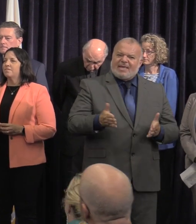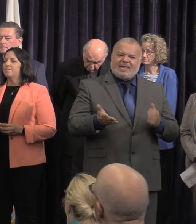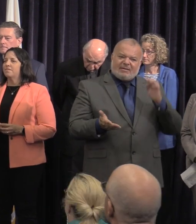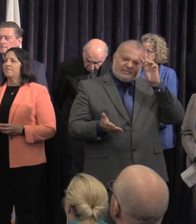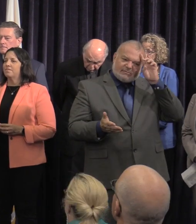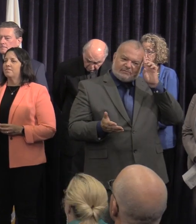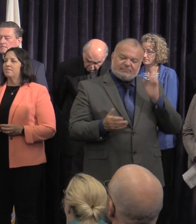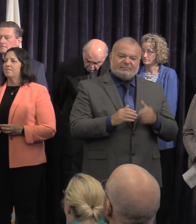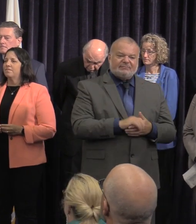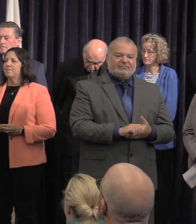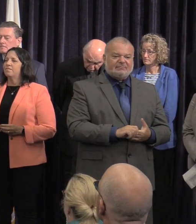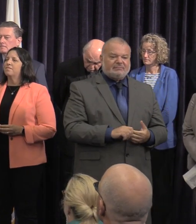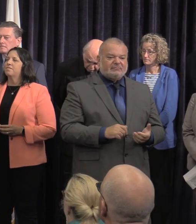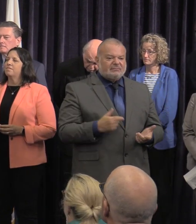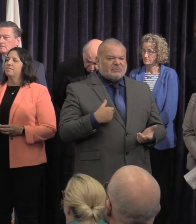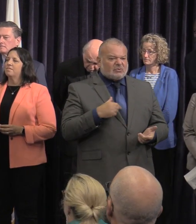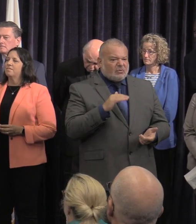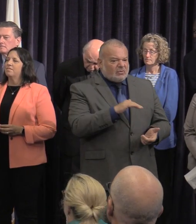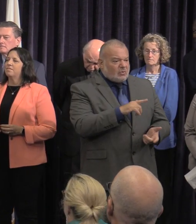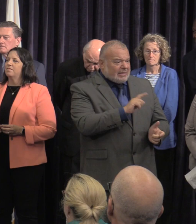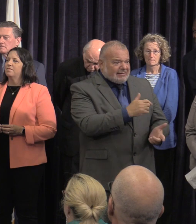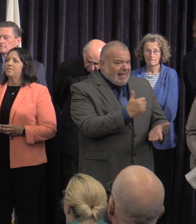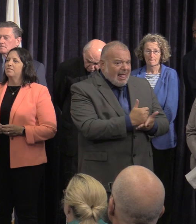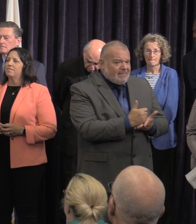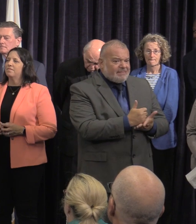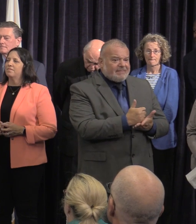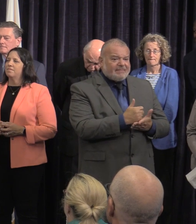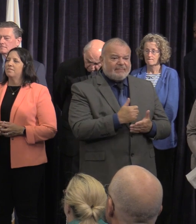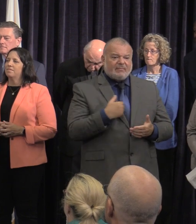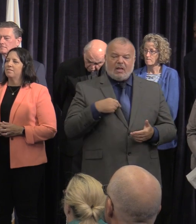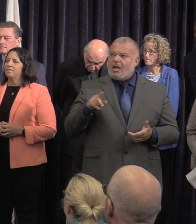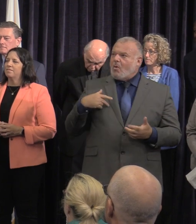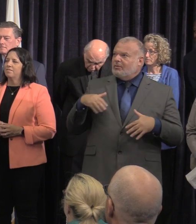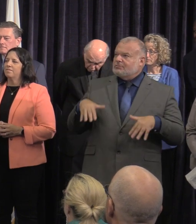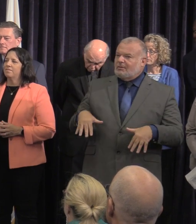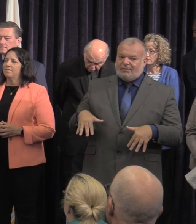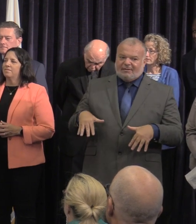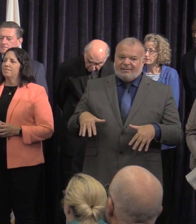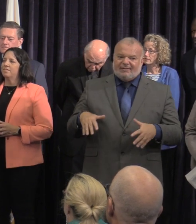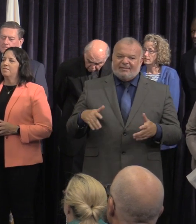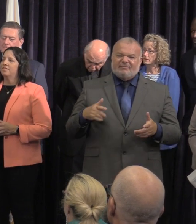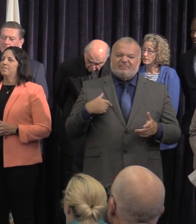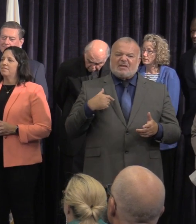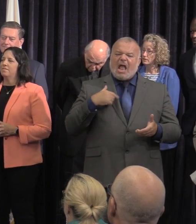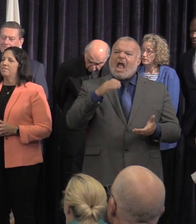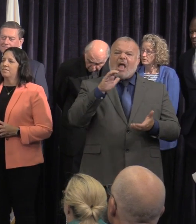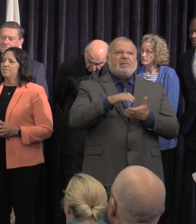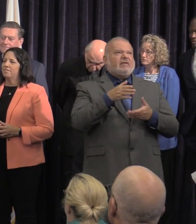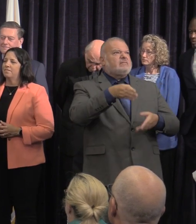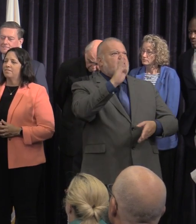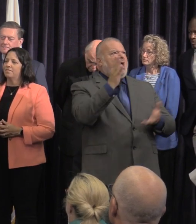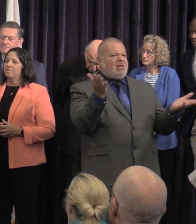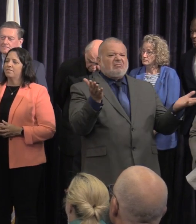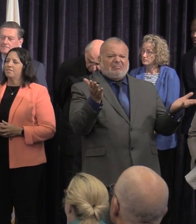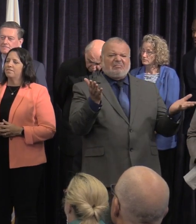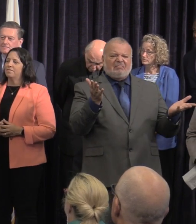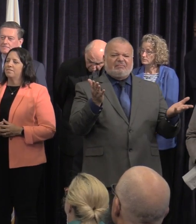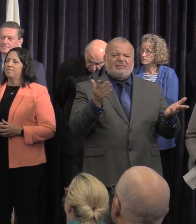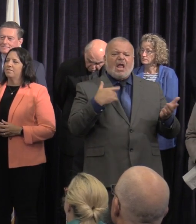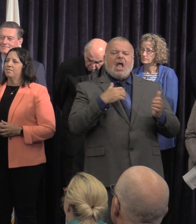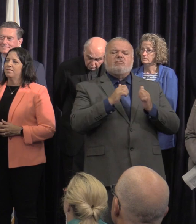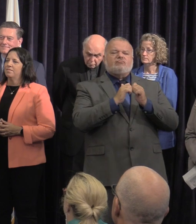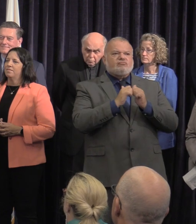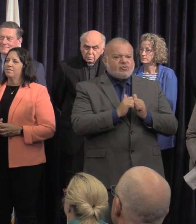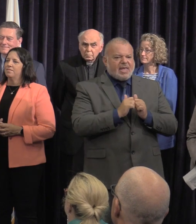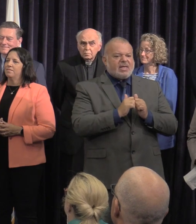do you know and what can you do? Now, I do believe that God hears our prayers and answers them, but usually